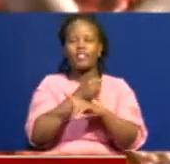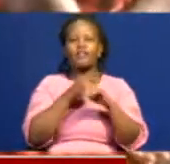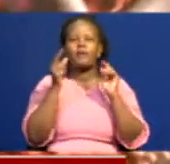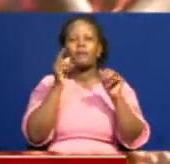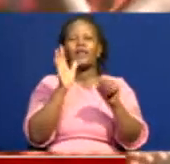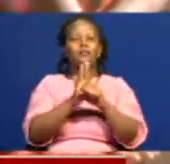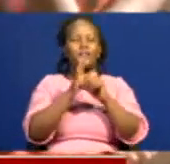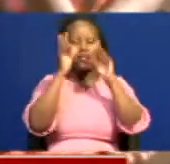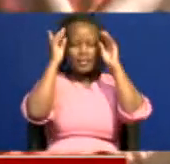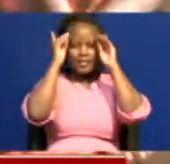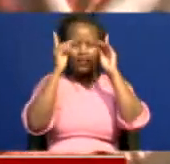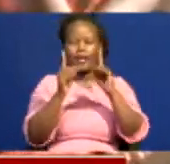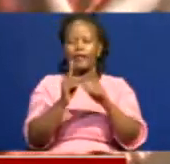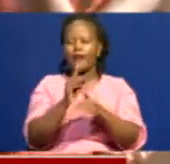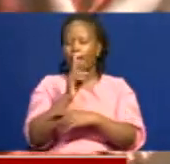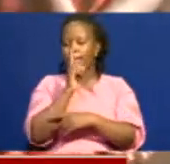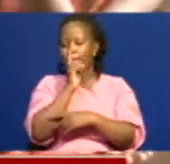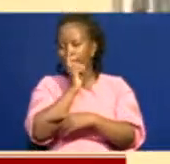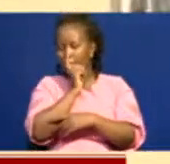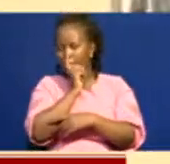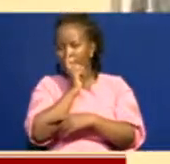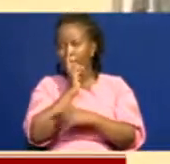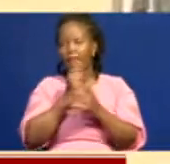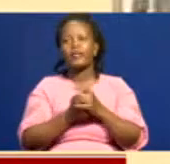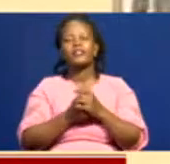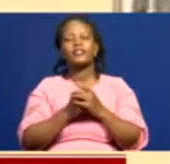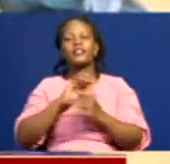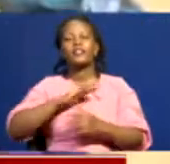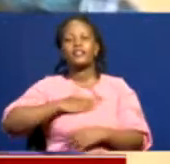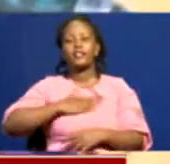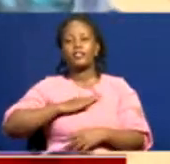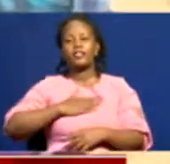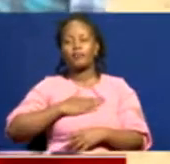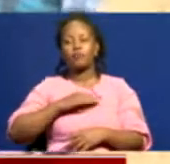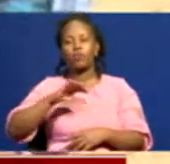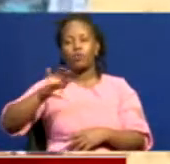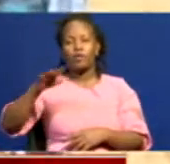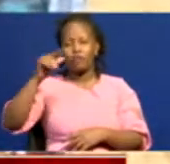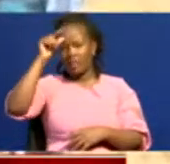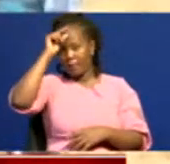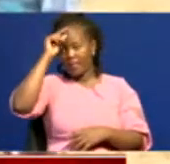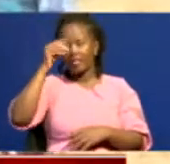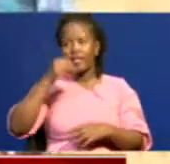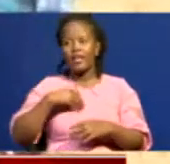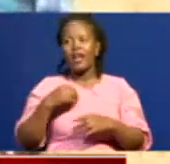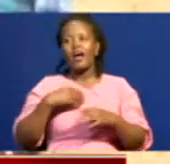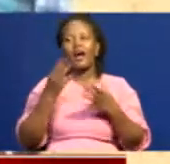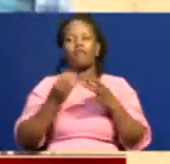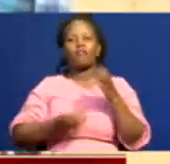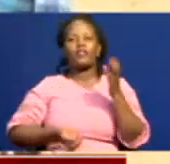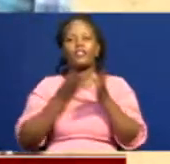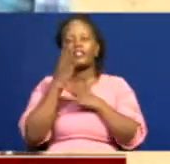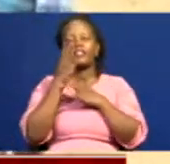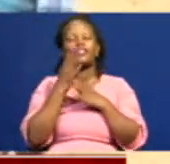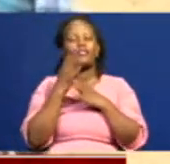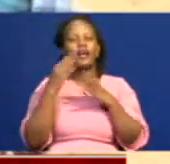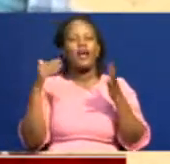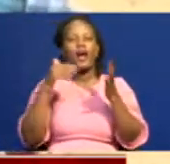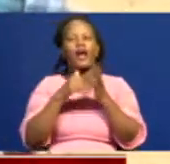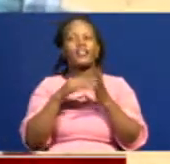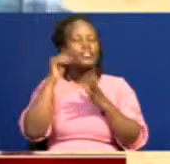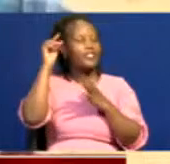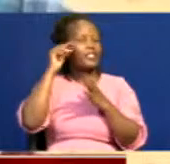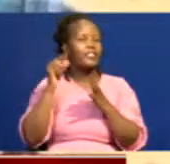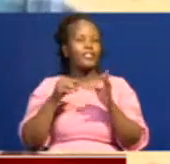remain silent when the unfortunate happens. Samburu County Government has rolled out an anti-GBV program targeting the